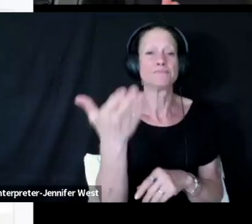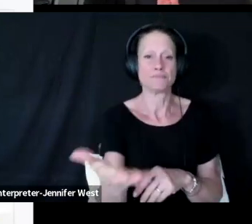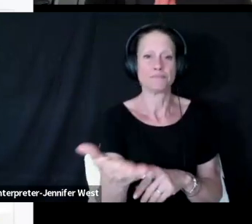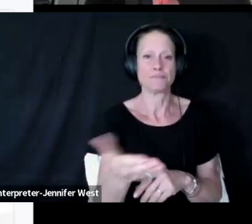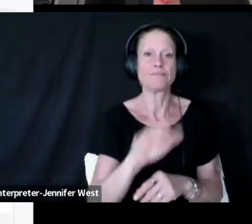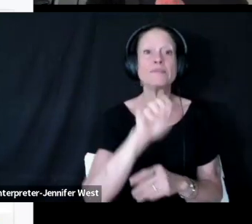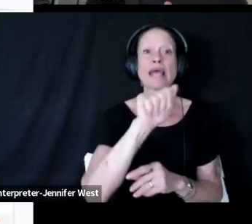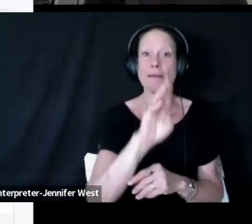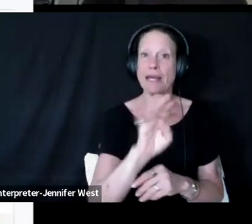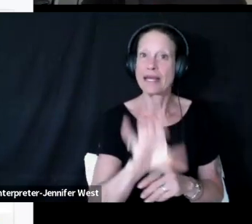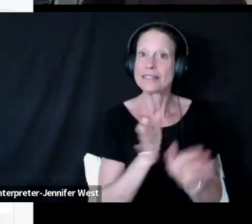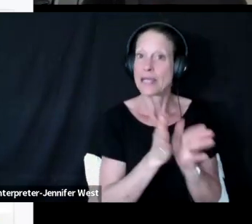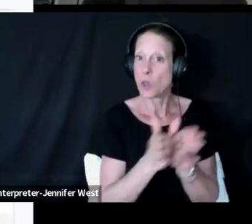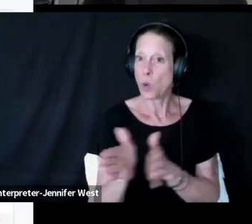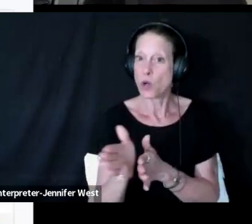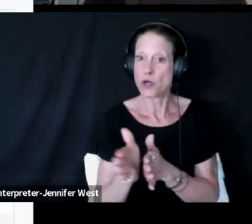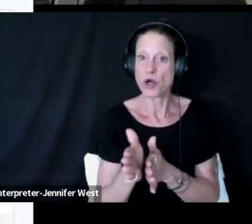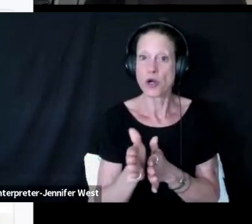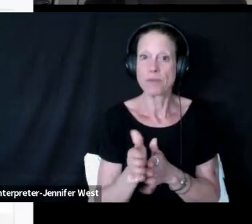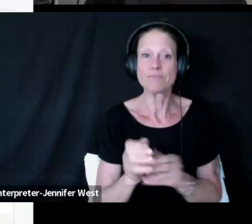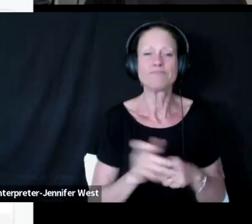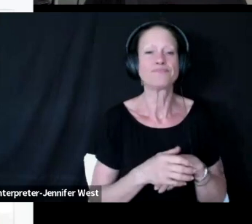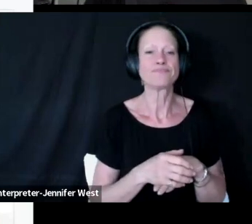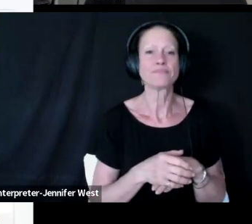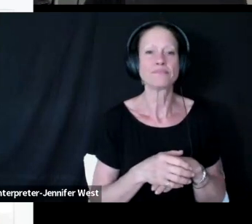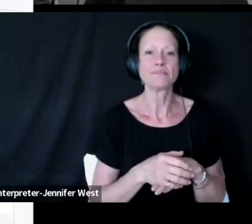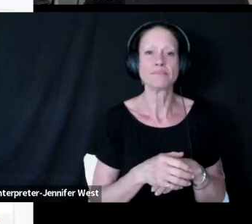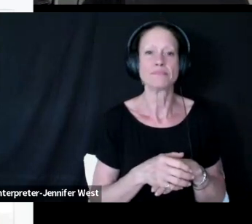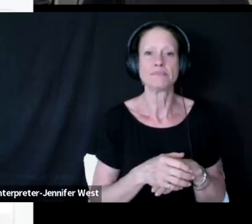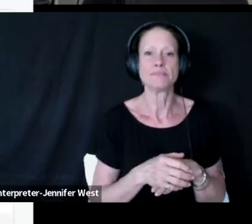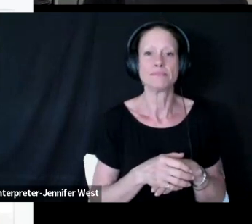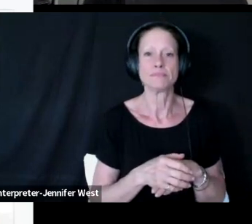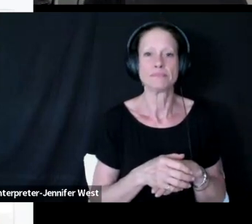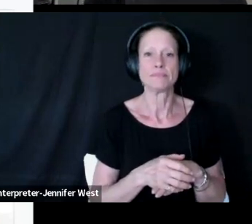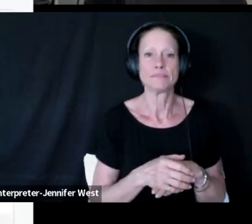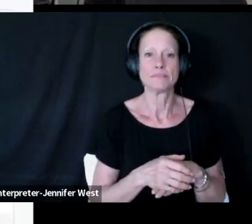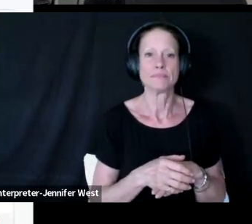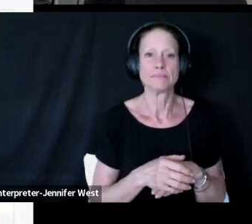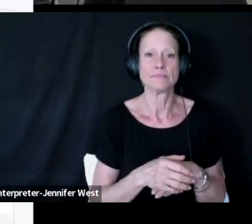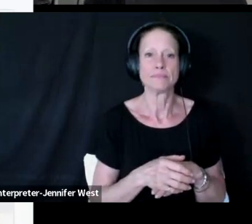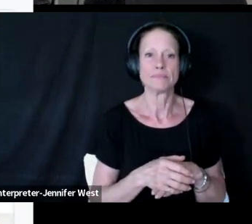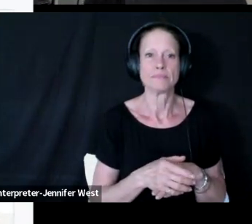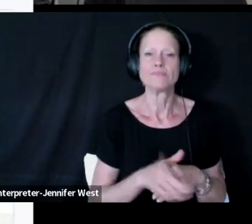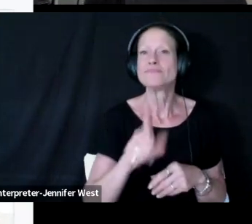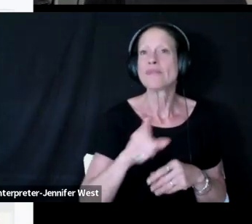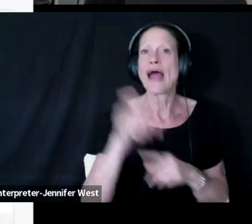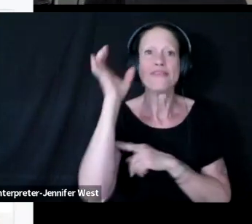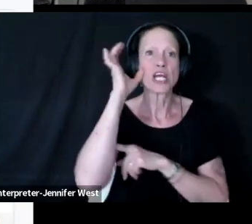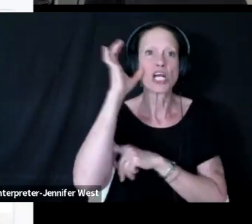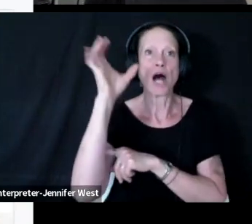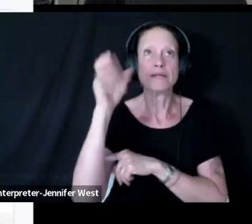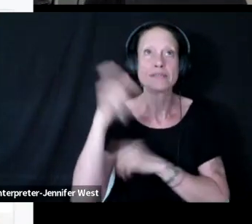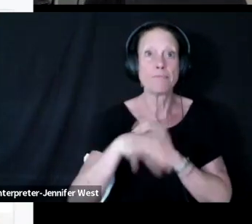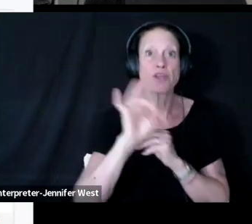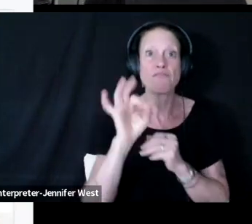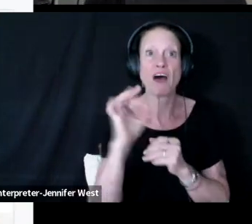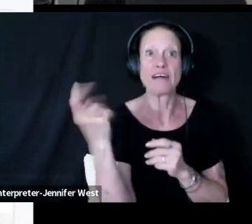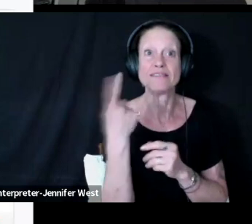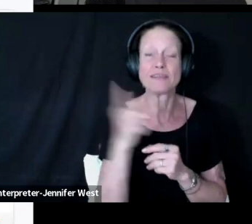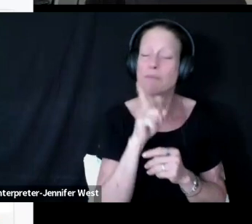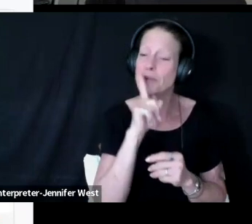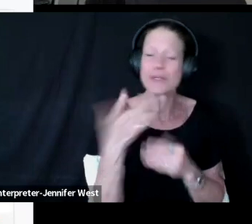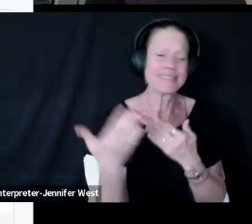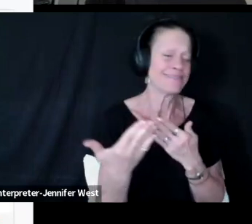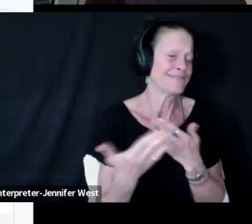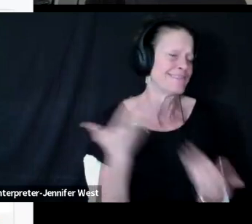order. One thing is, again, finding something really easily because everything's in alphabetical order and you have a main